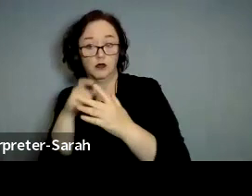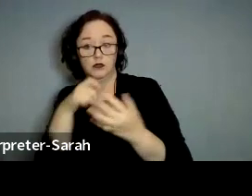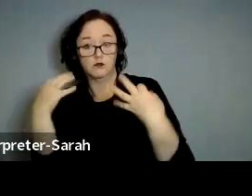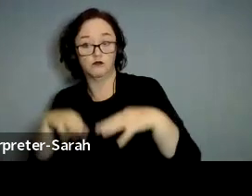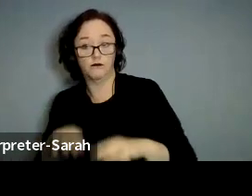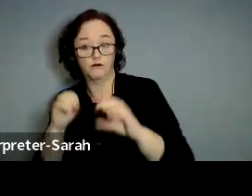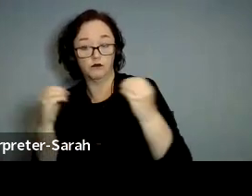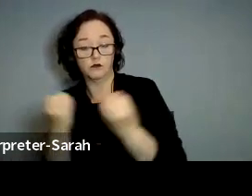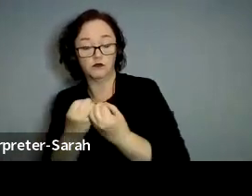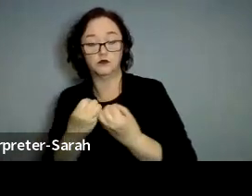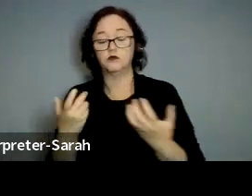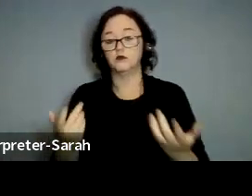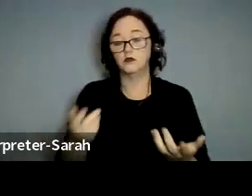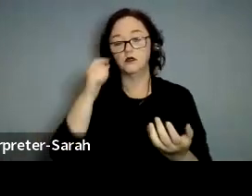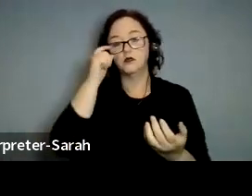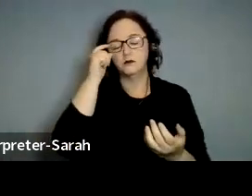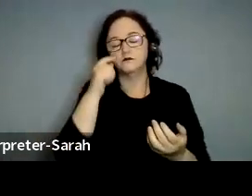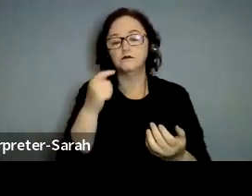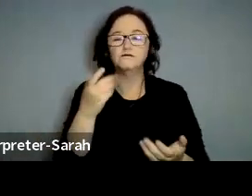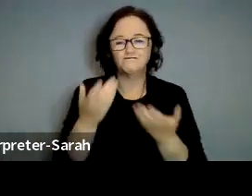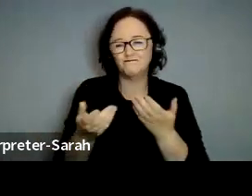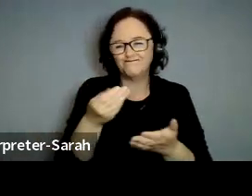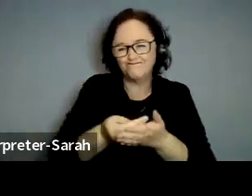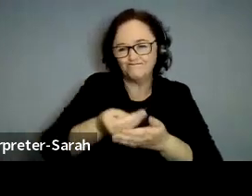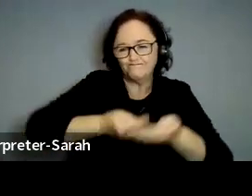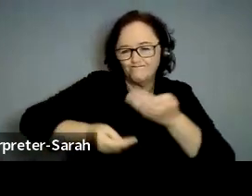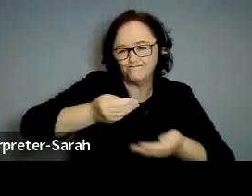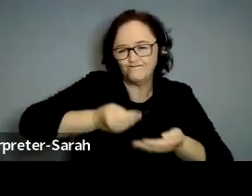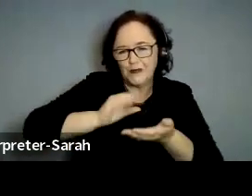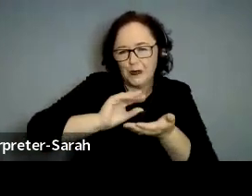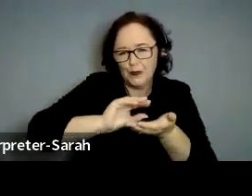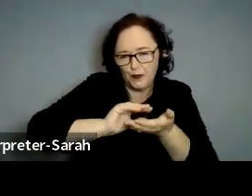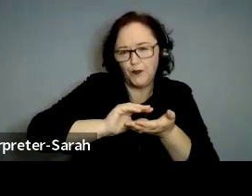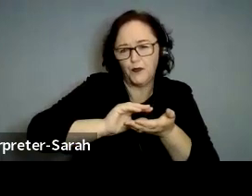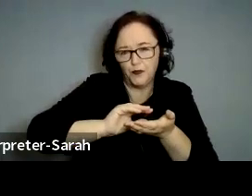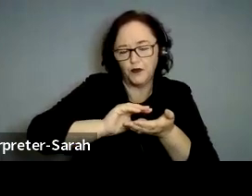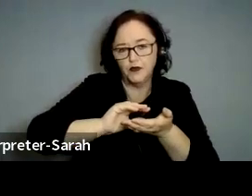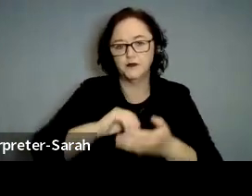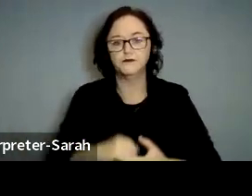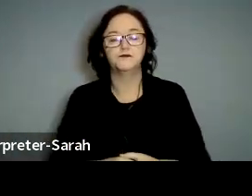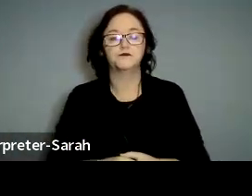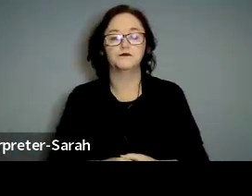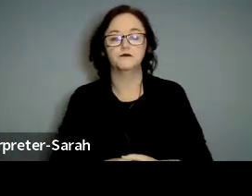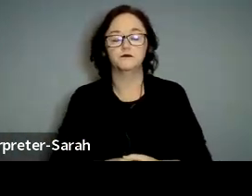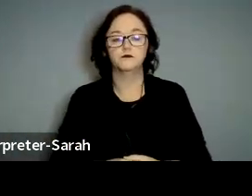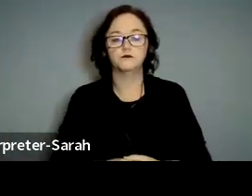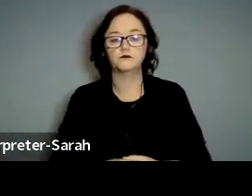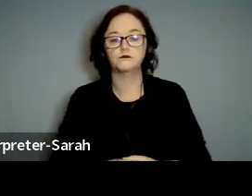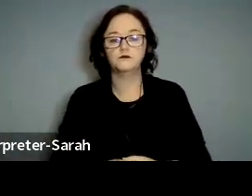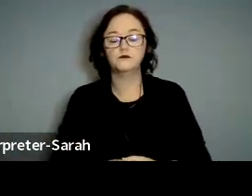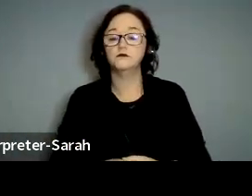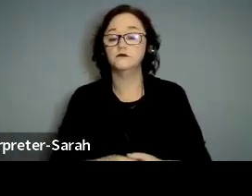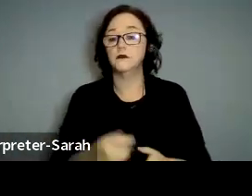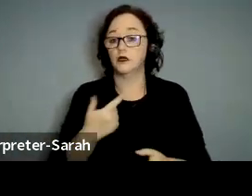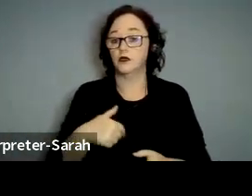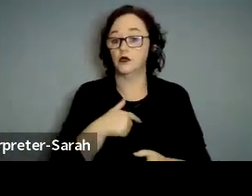about being involved in are at a smaller budget size comparatively to the whole sector. When we're getting started,